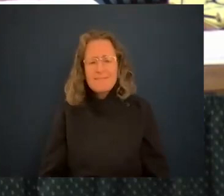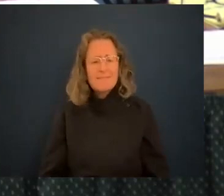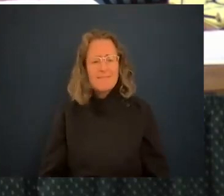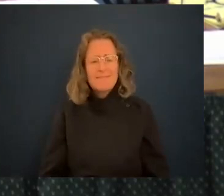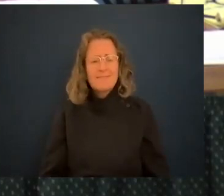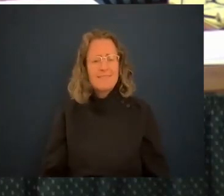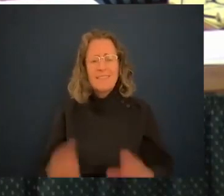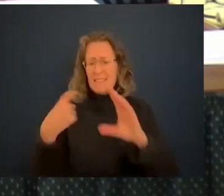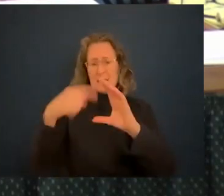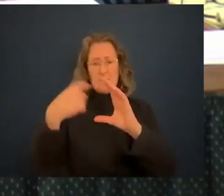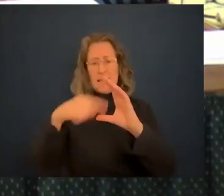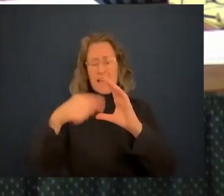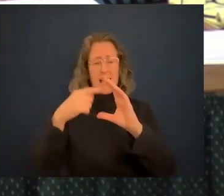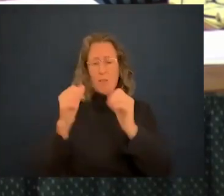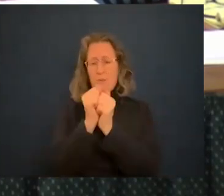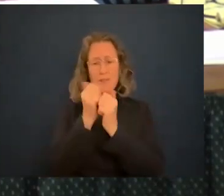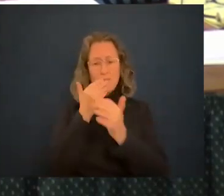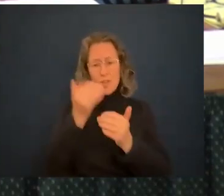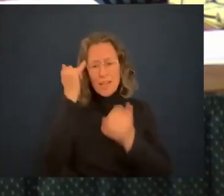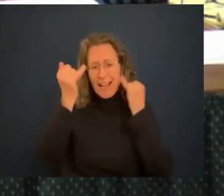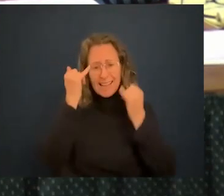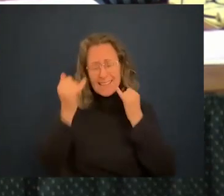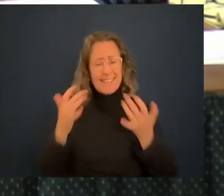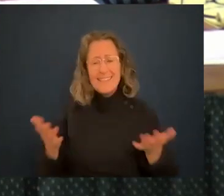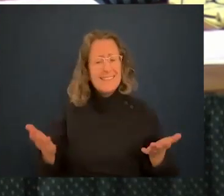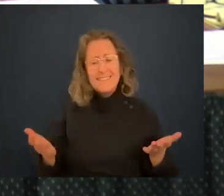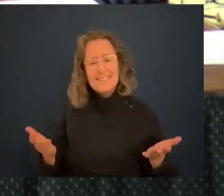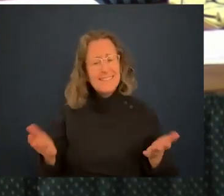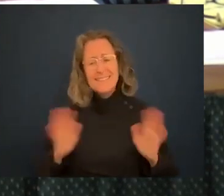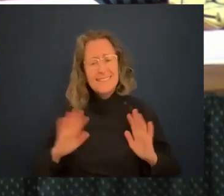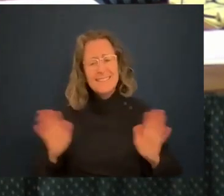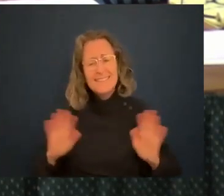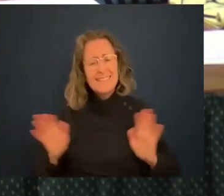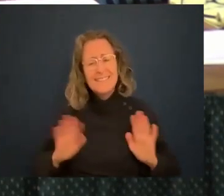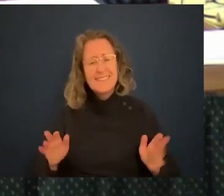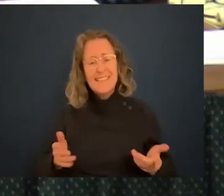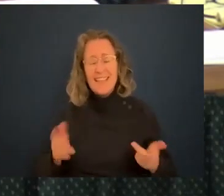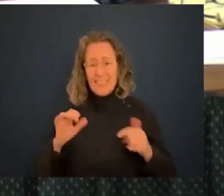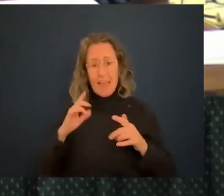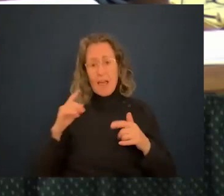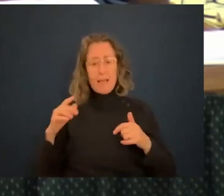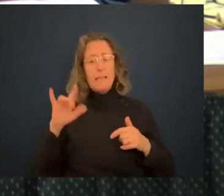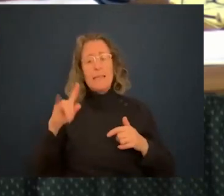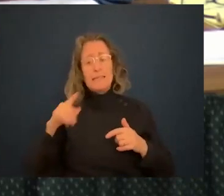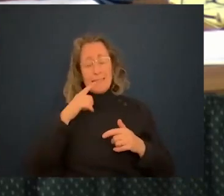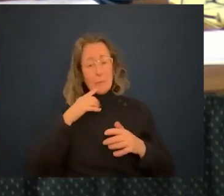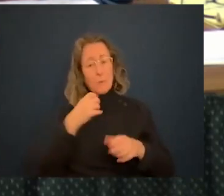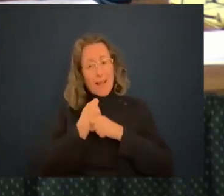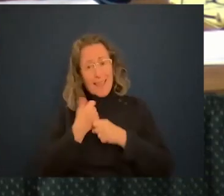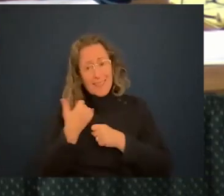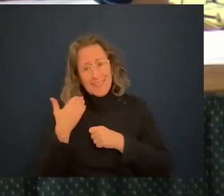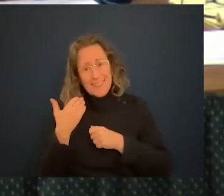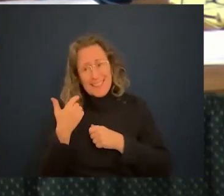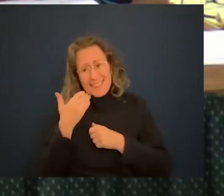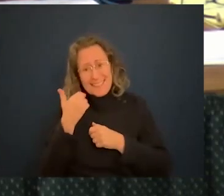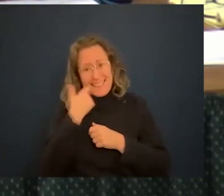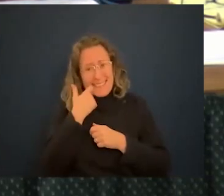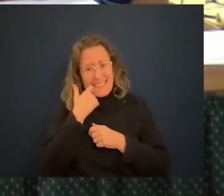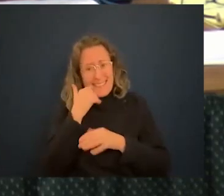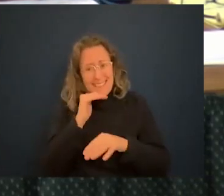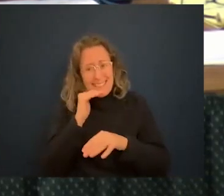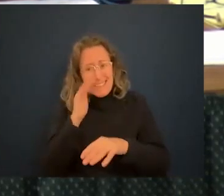flying around with good ideas is not how we got this afternoon okay in deference in